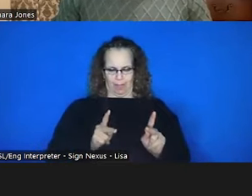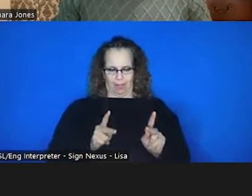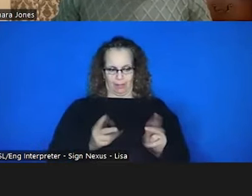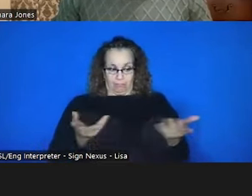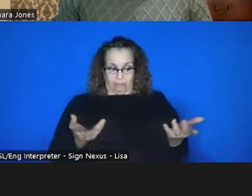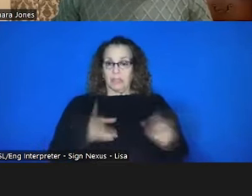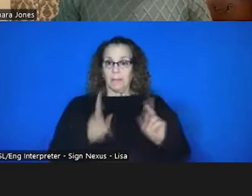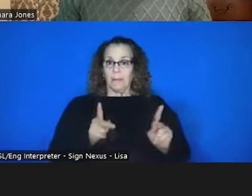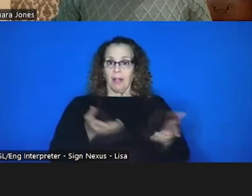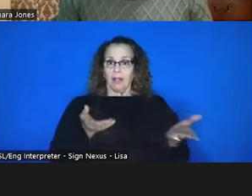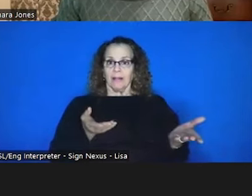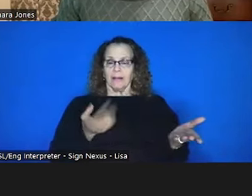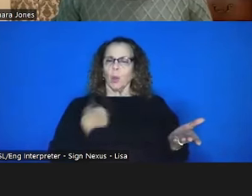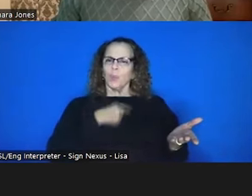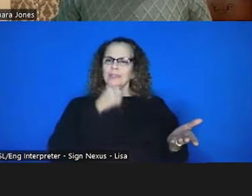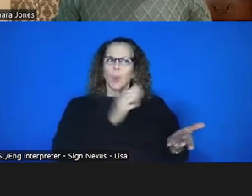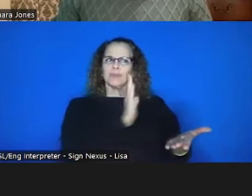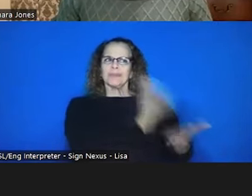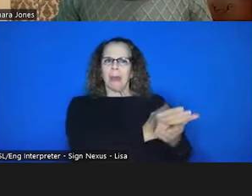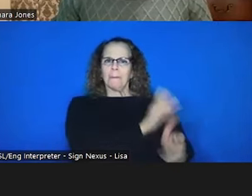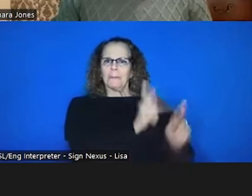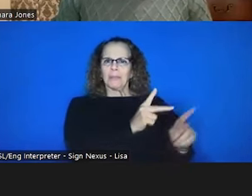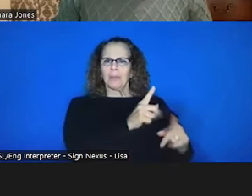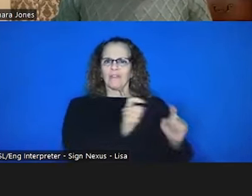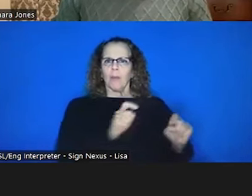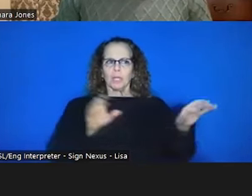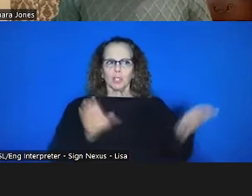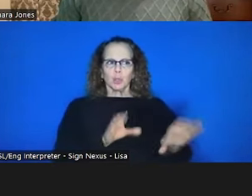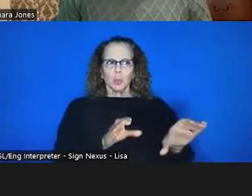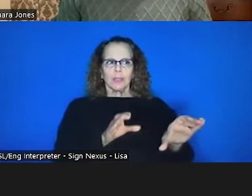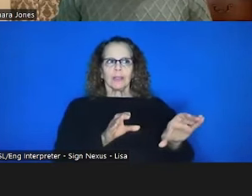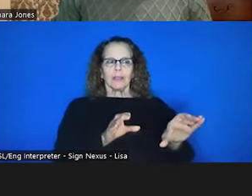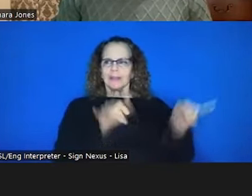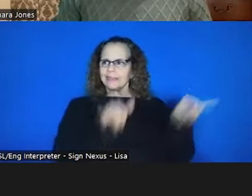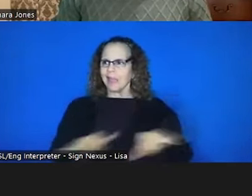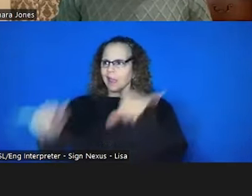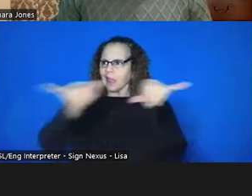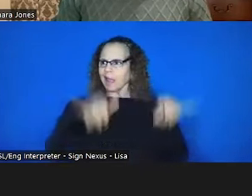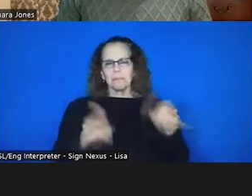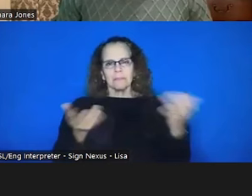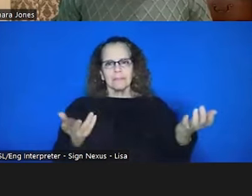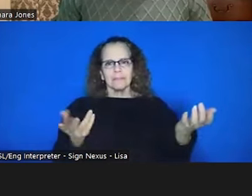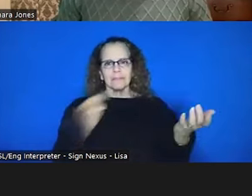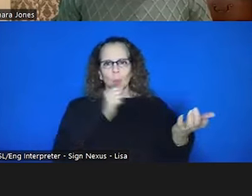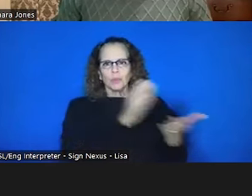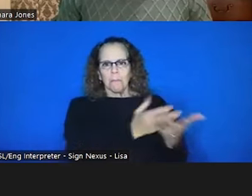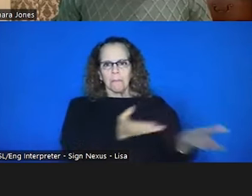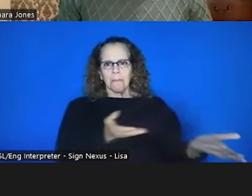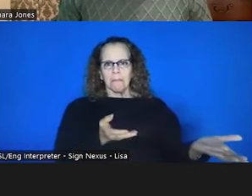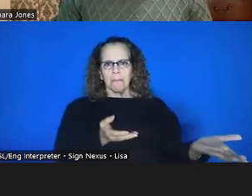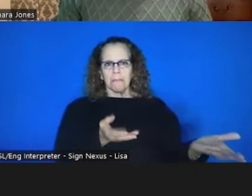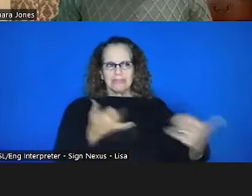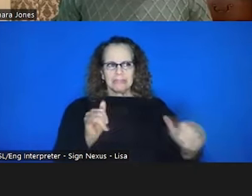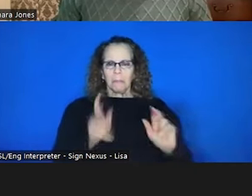we don't stop people from doing the things that everyone else does. And so that is where I think that